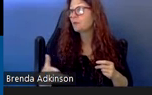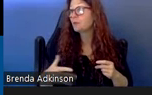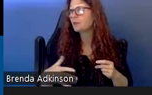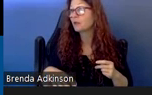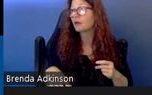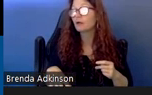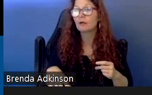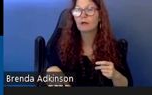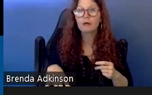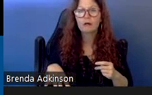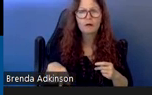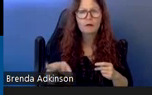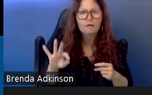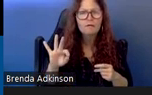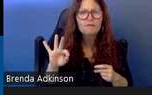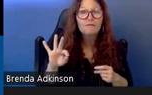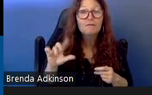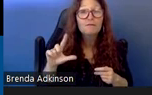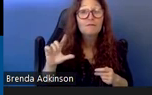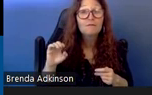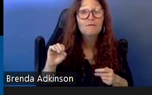flotels and